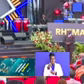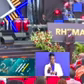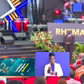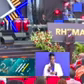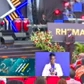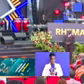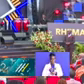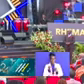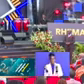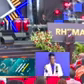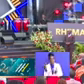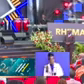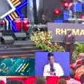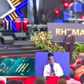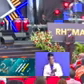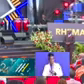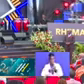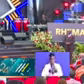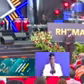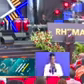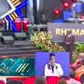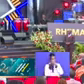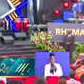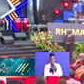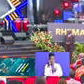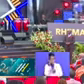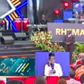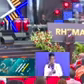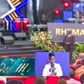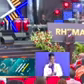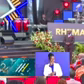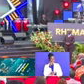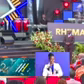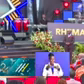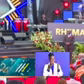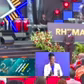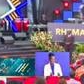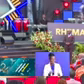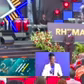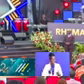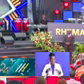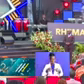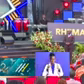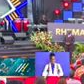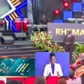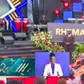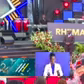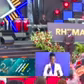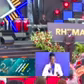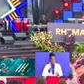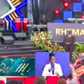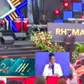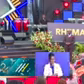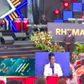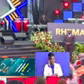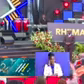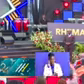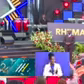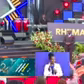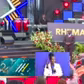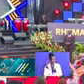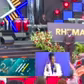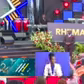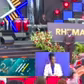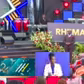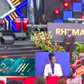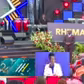at me and the God will become a partner because my auntie is the giver I am the receiver and and my auntie think that the God